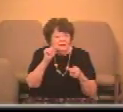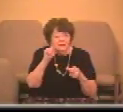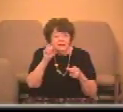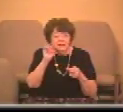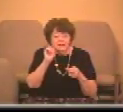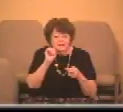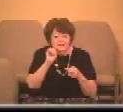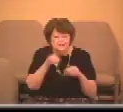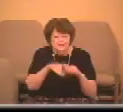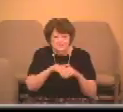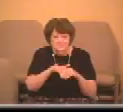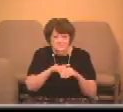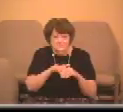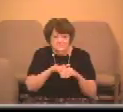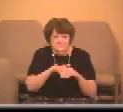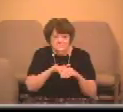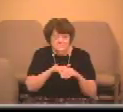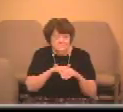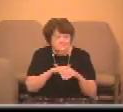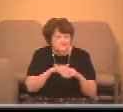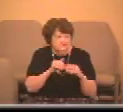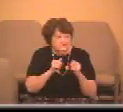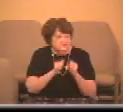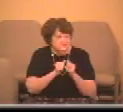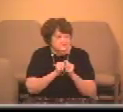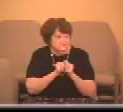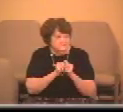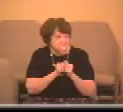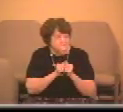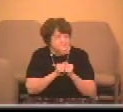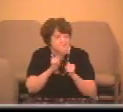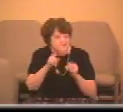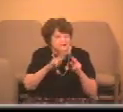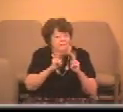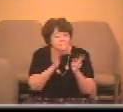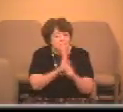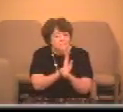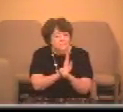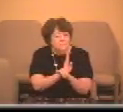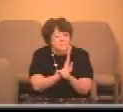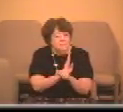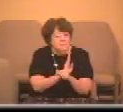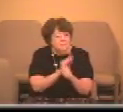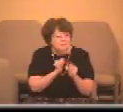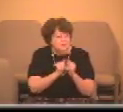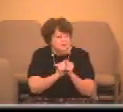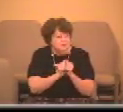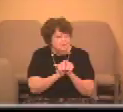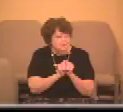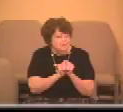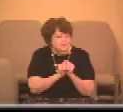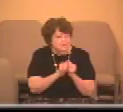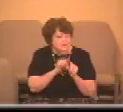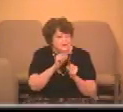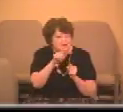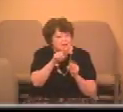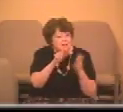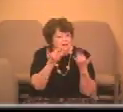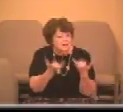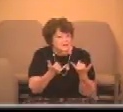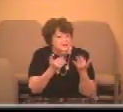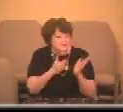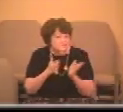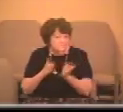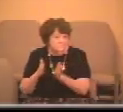hard at getting his place ready for the wedding and for her to move in, and in